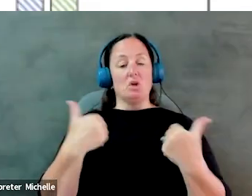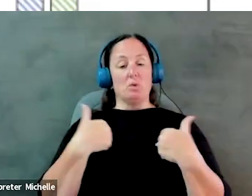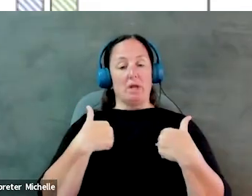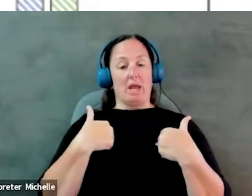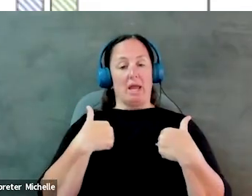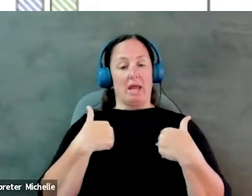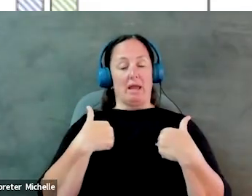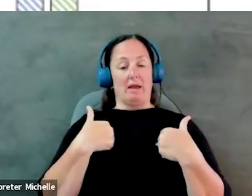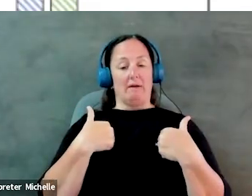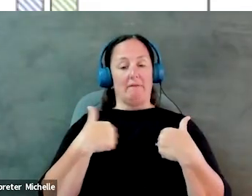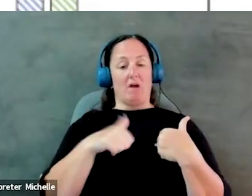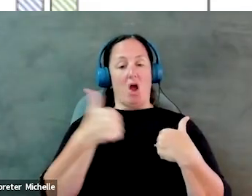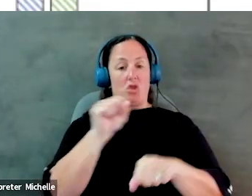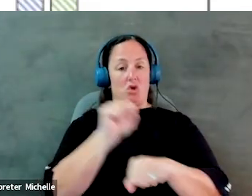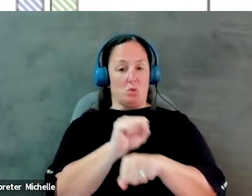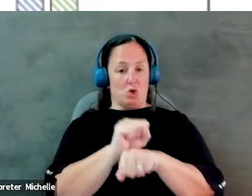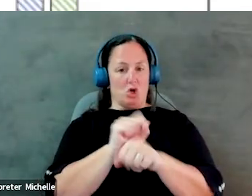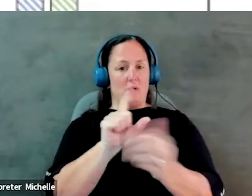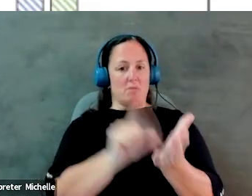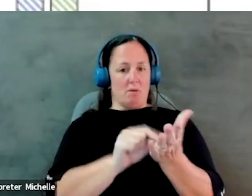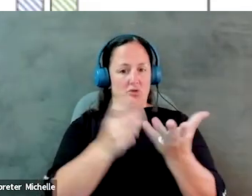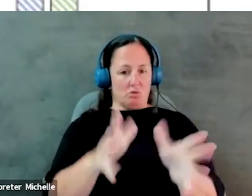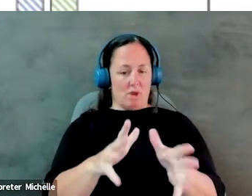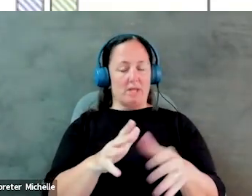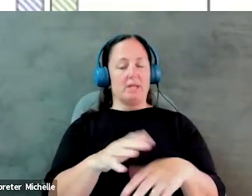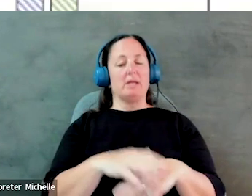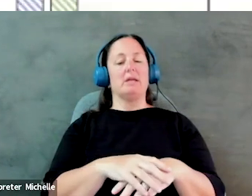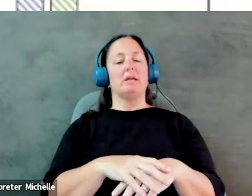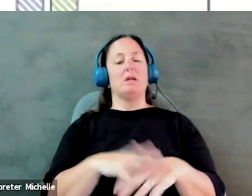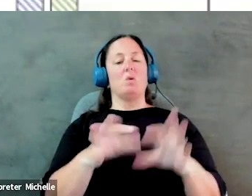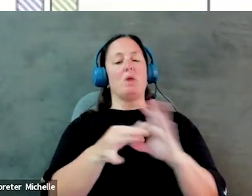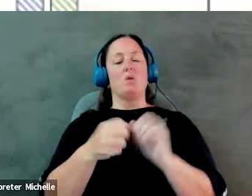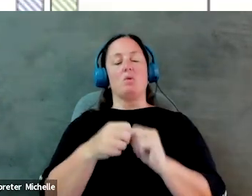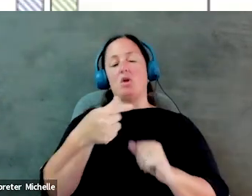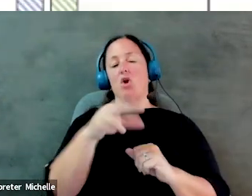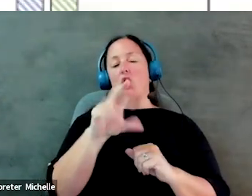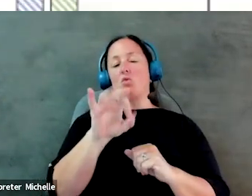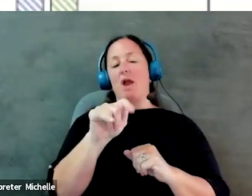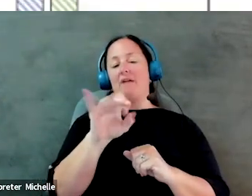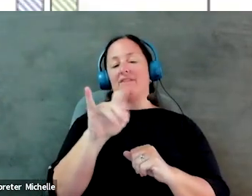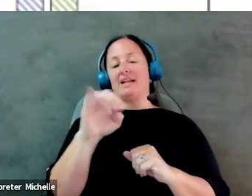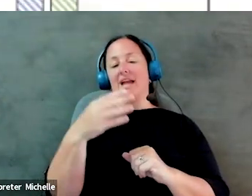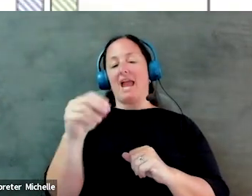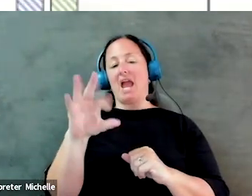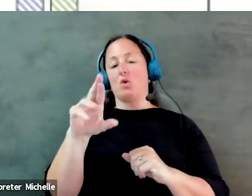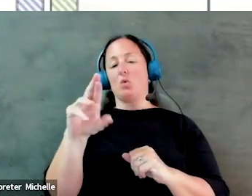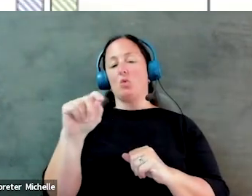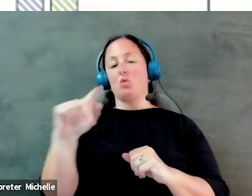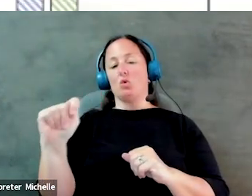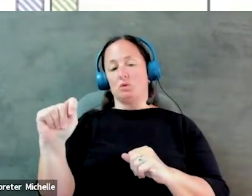Here we have another work that was published about grafting and